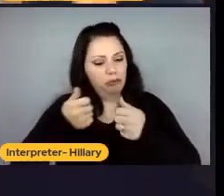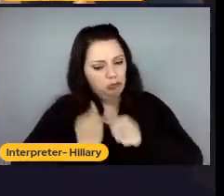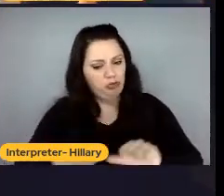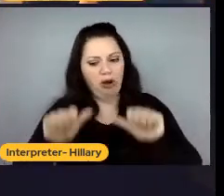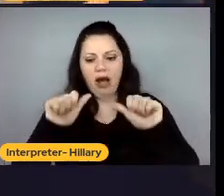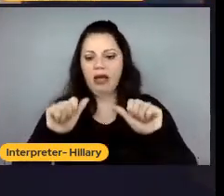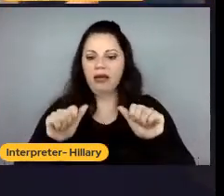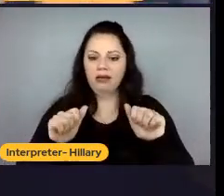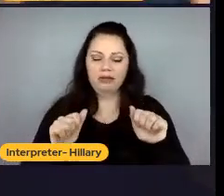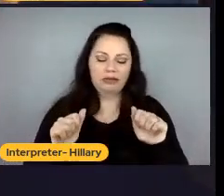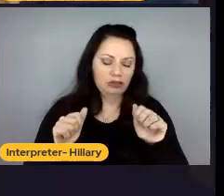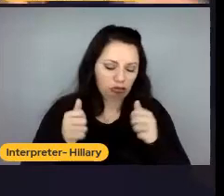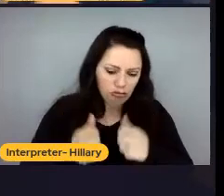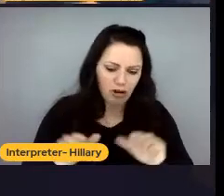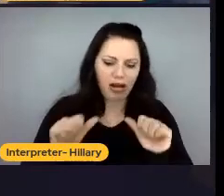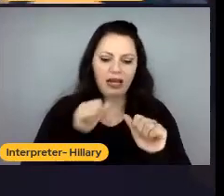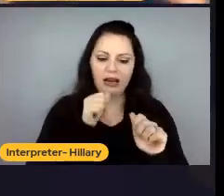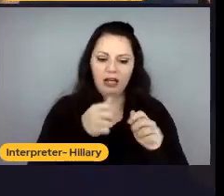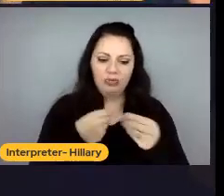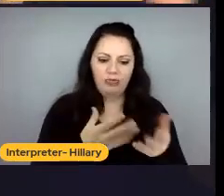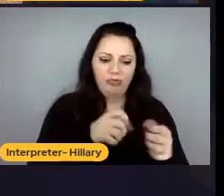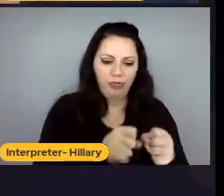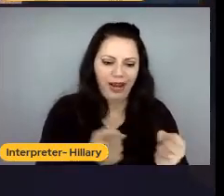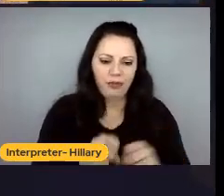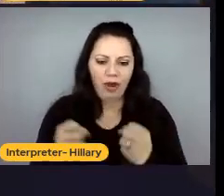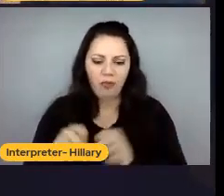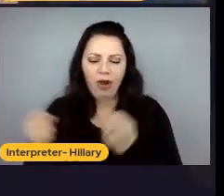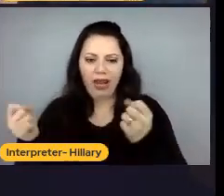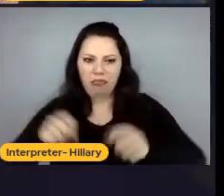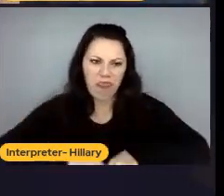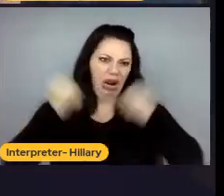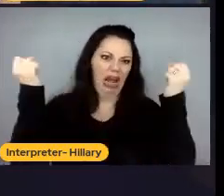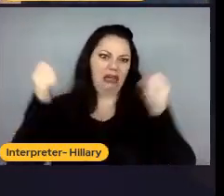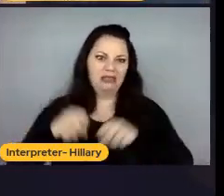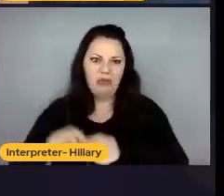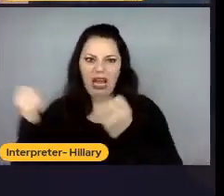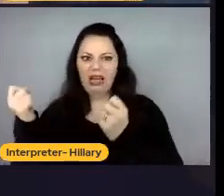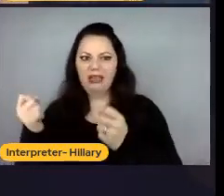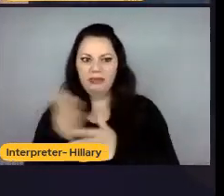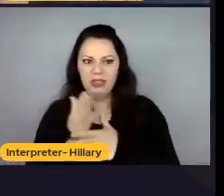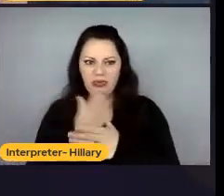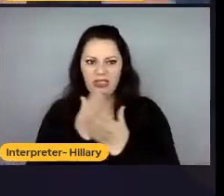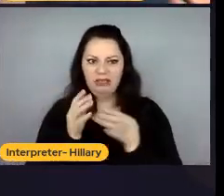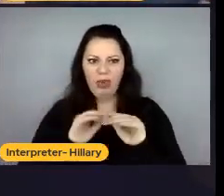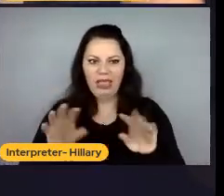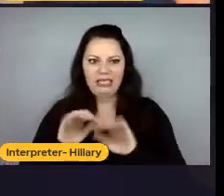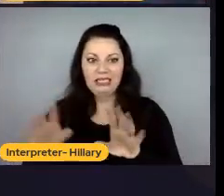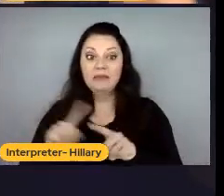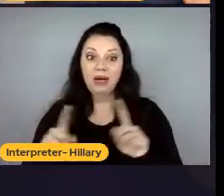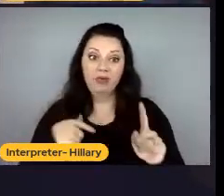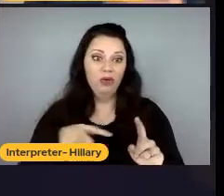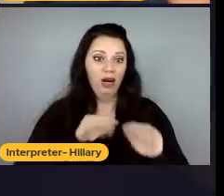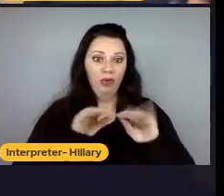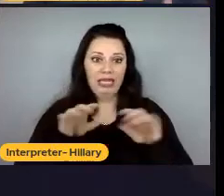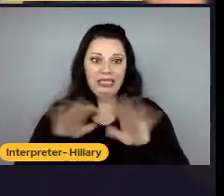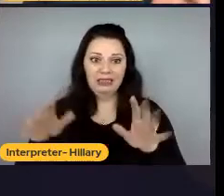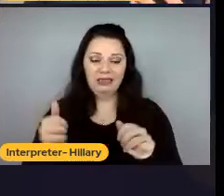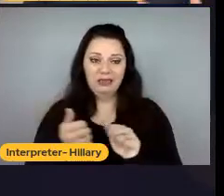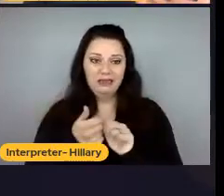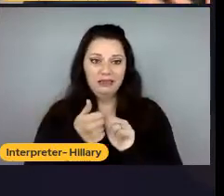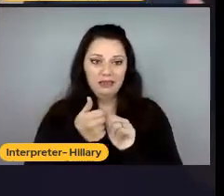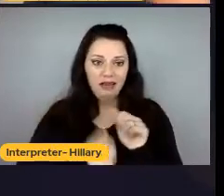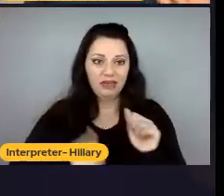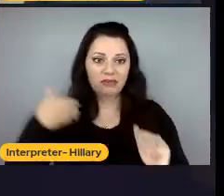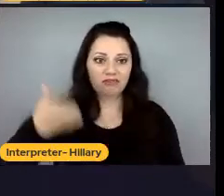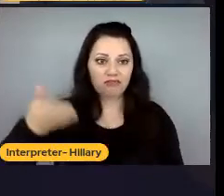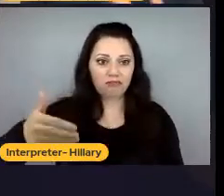We're trying as much as possible not to break things like dramatically between releases, but we're releasing every commit.